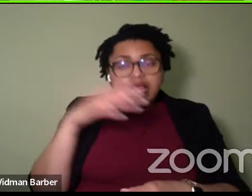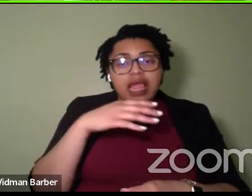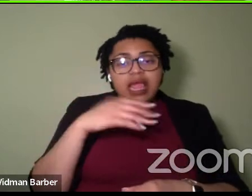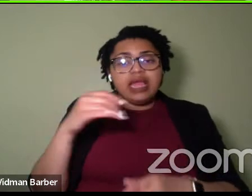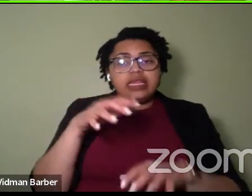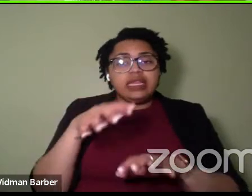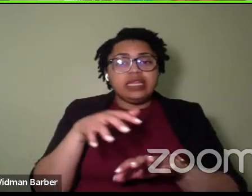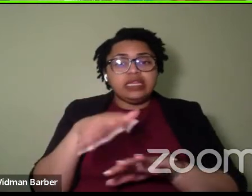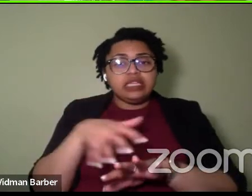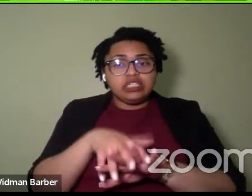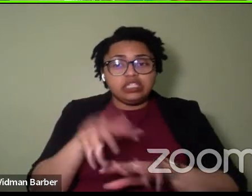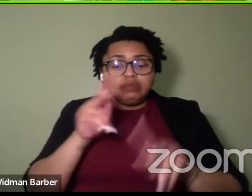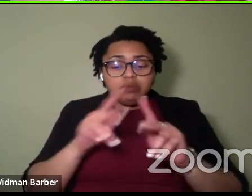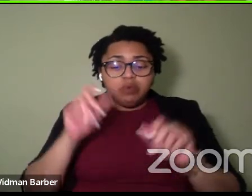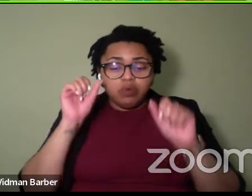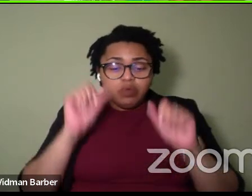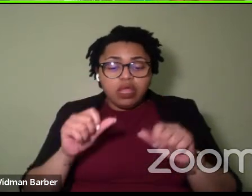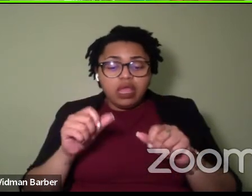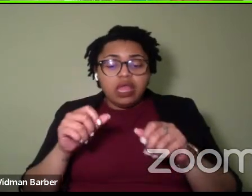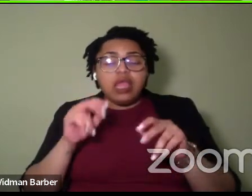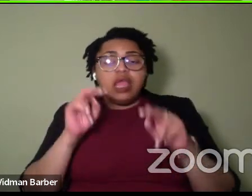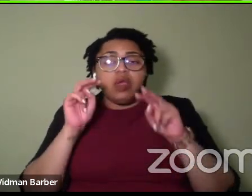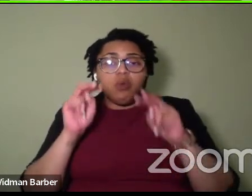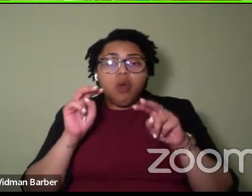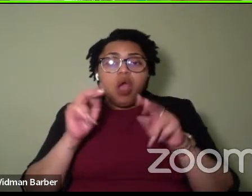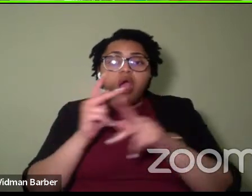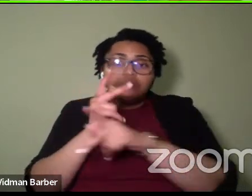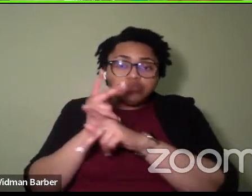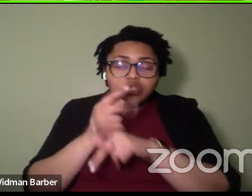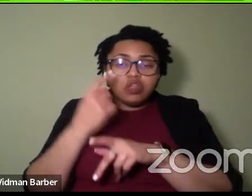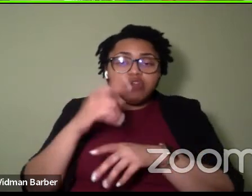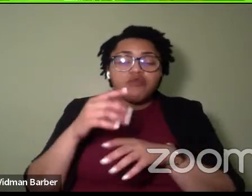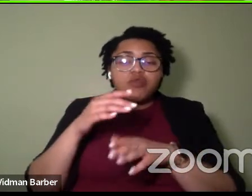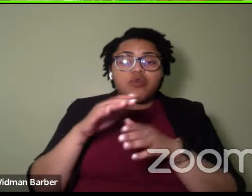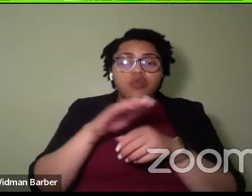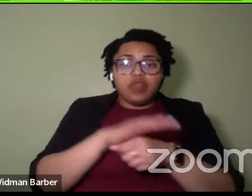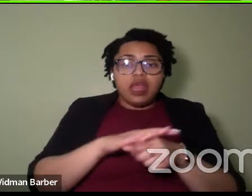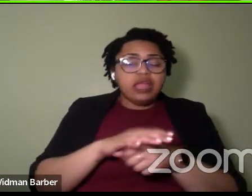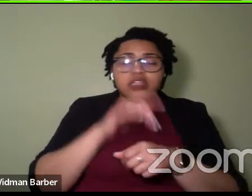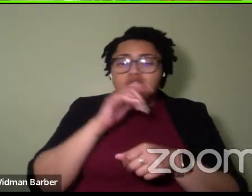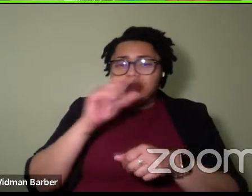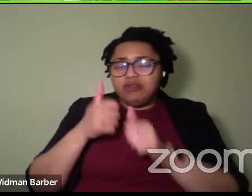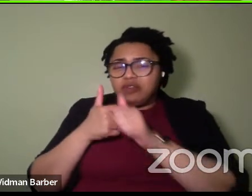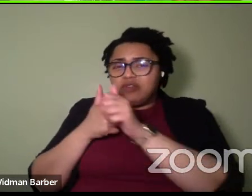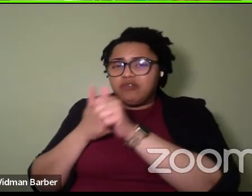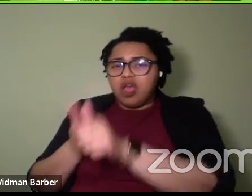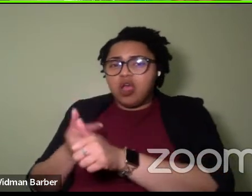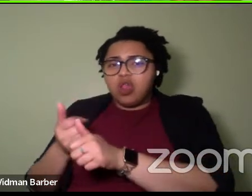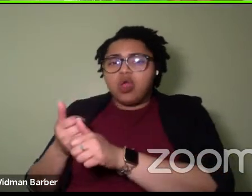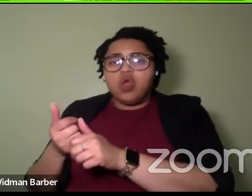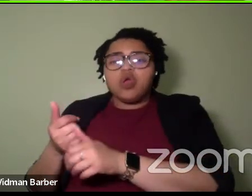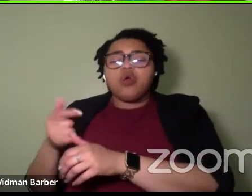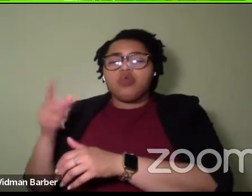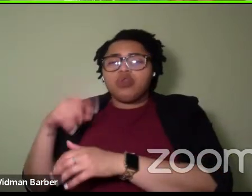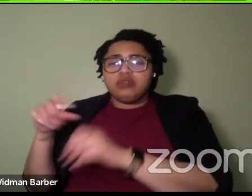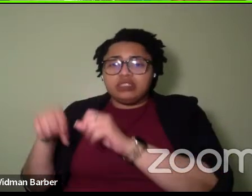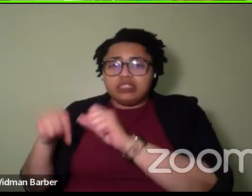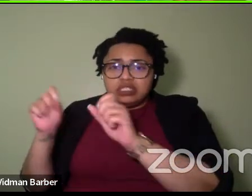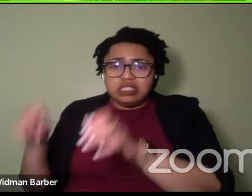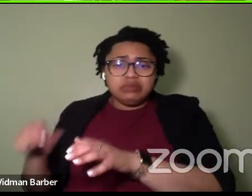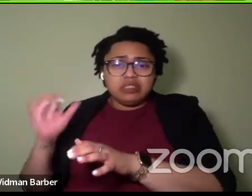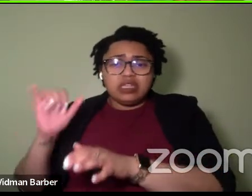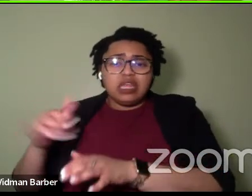lands without having to uphold these systems that continue to favor whiteness, white supremacy, that continue